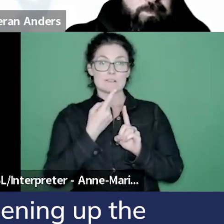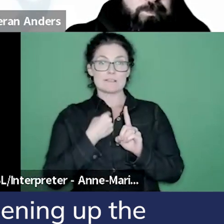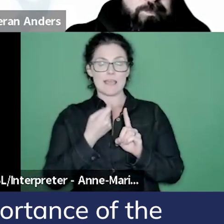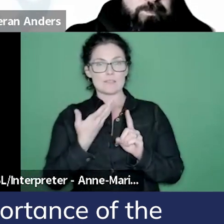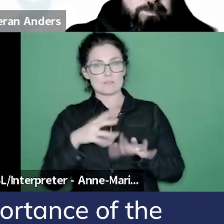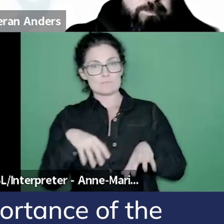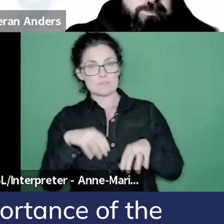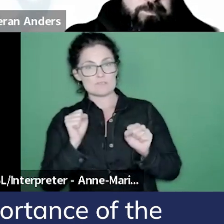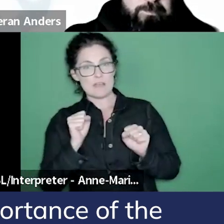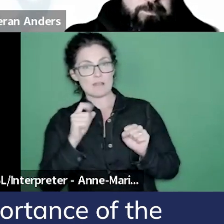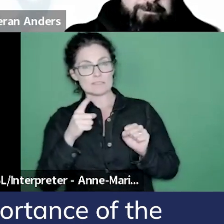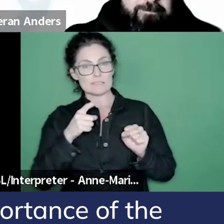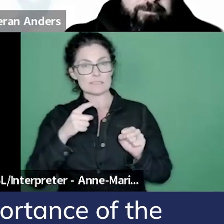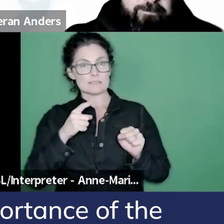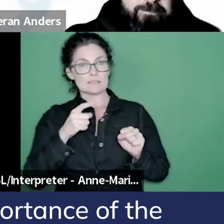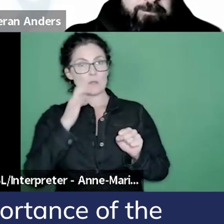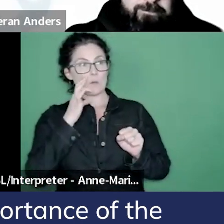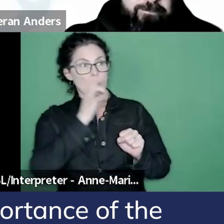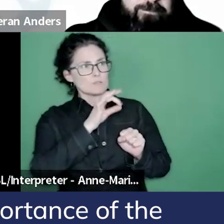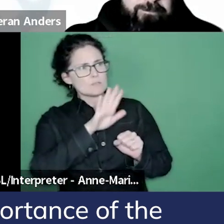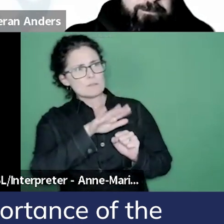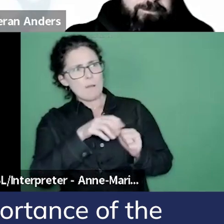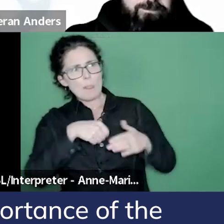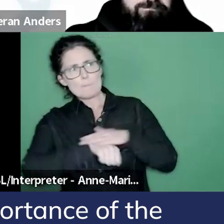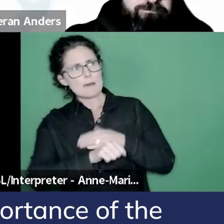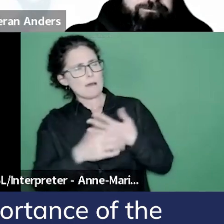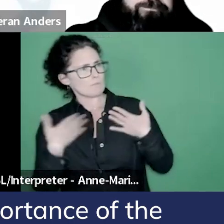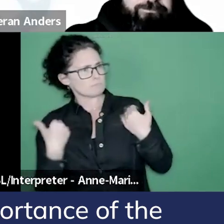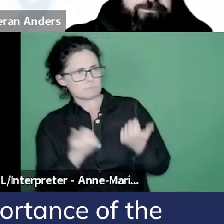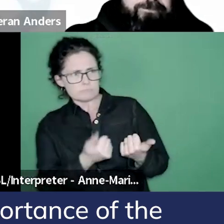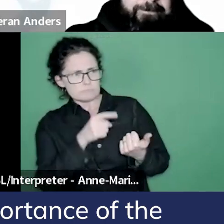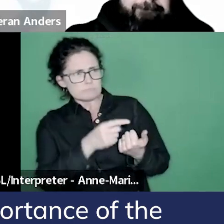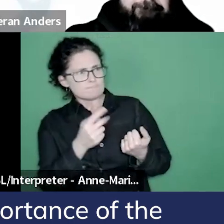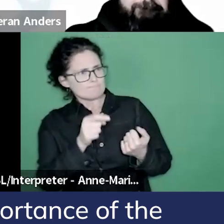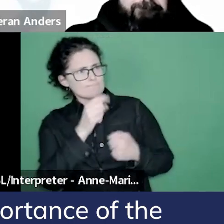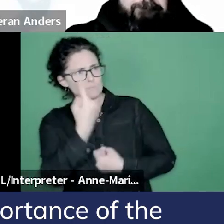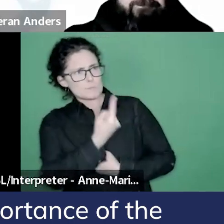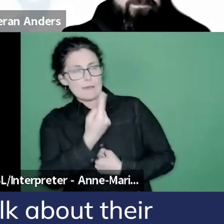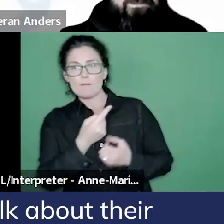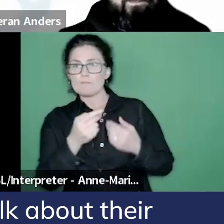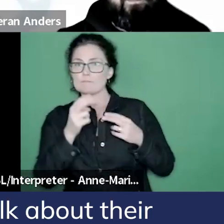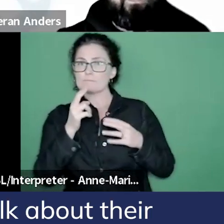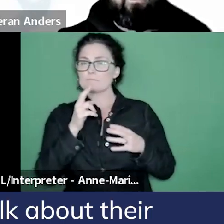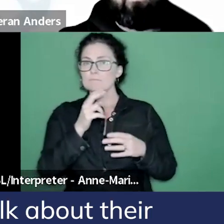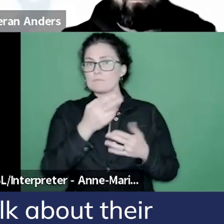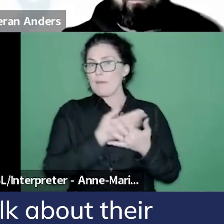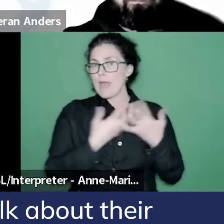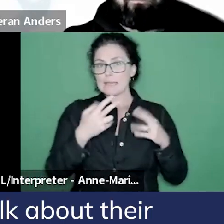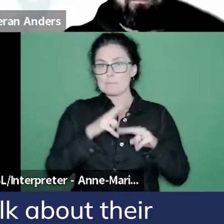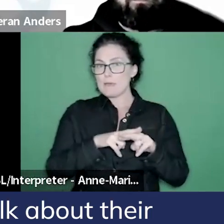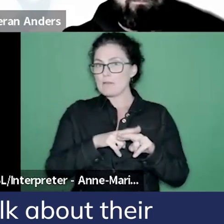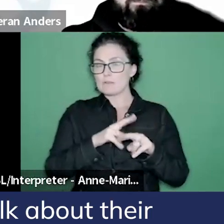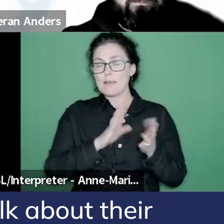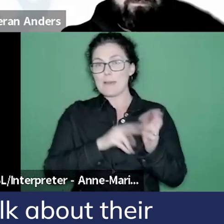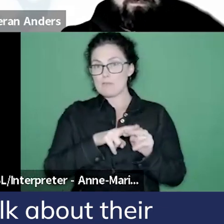you? It acknowledges and it legitimizes the importance of the birth experience for parents. And it gives parents the opportunity